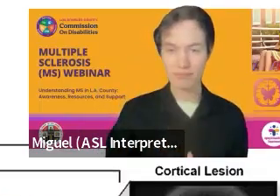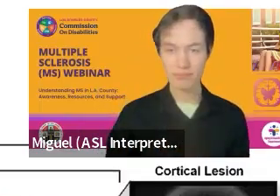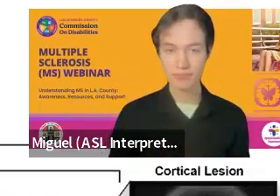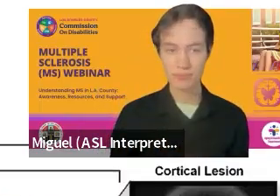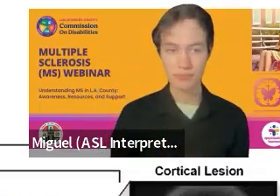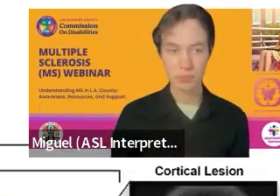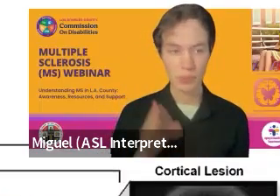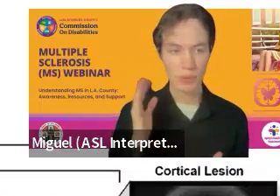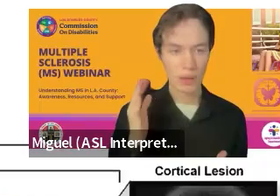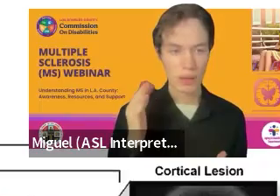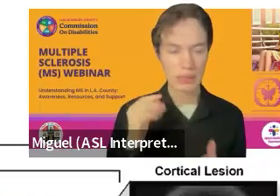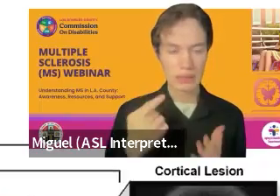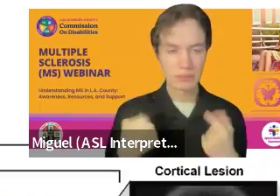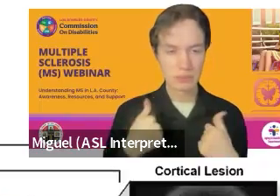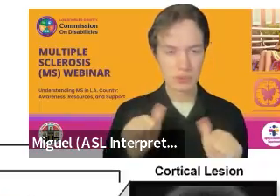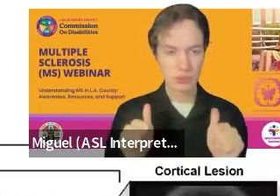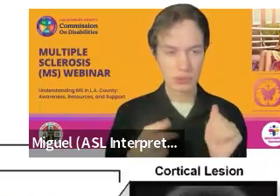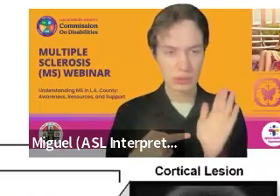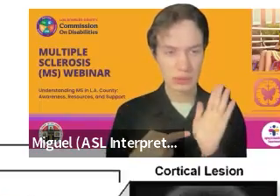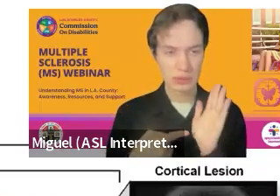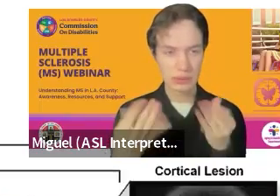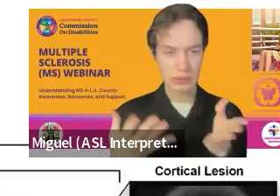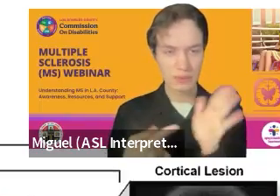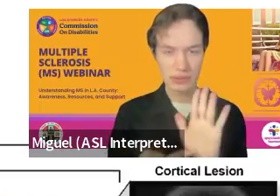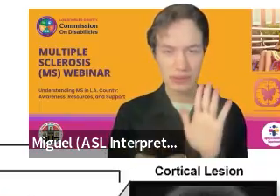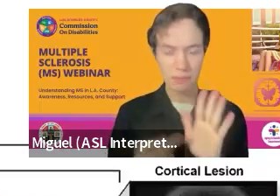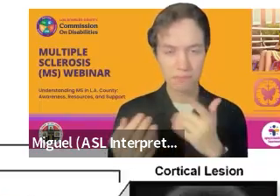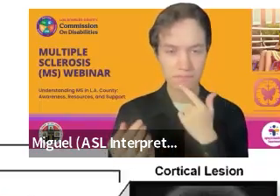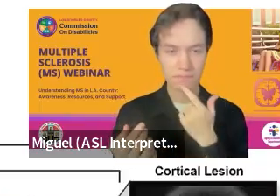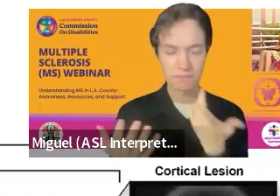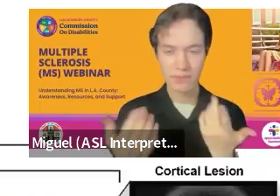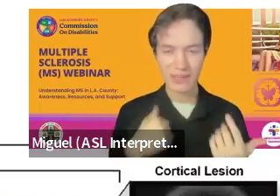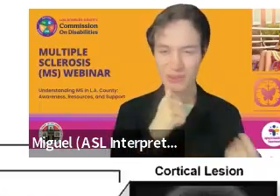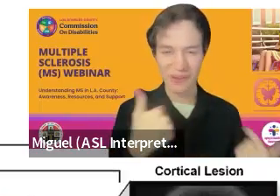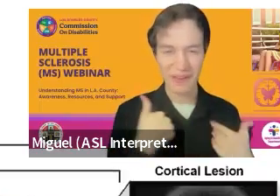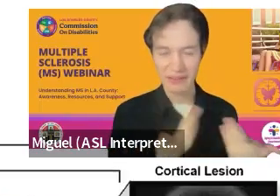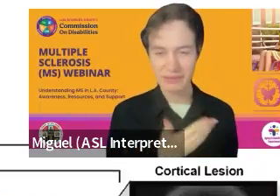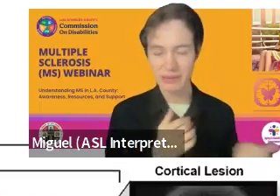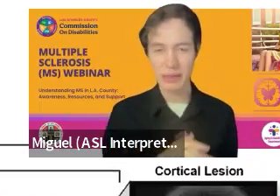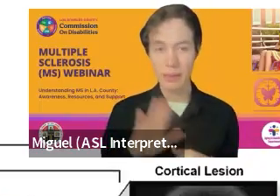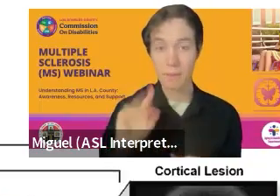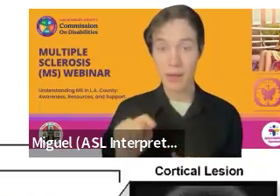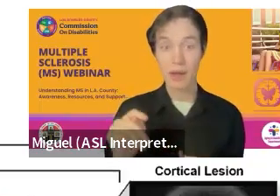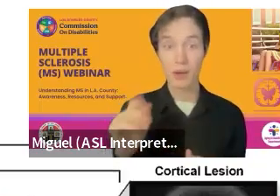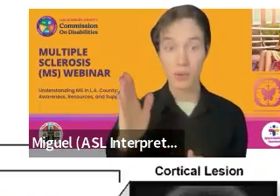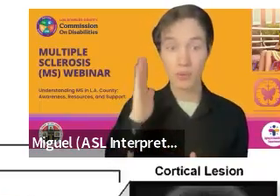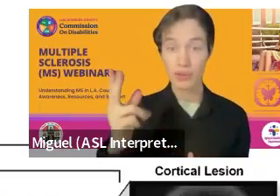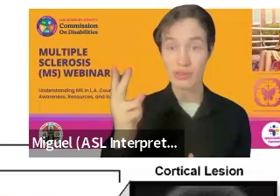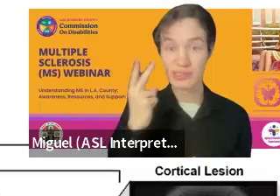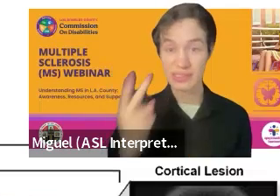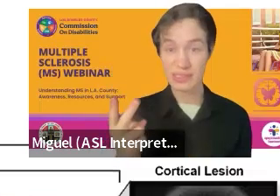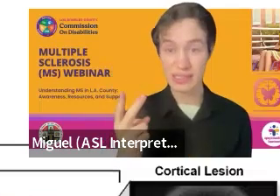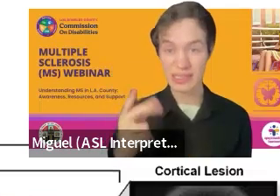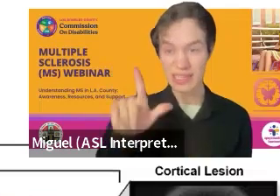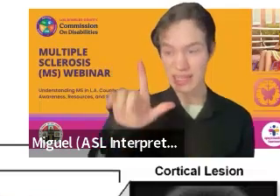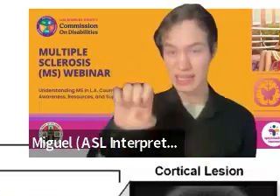would be, actually, they don't have it on here, but it would show up as a lesion on a certain sequence that has